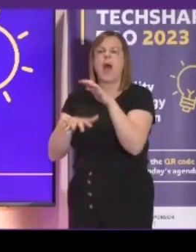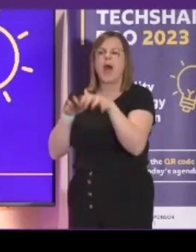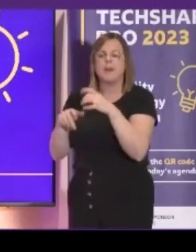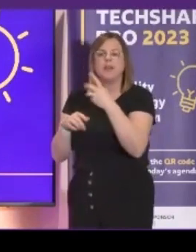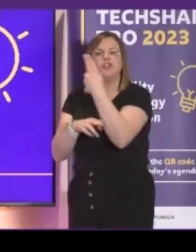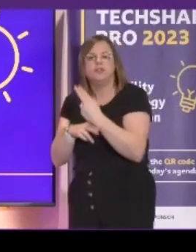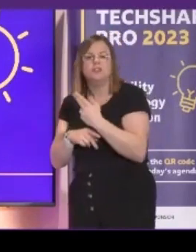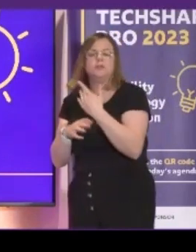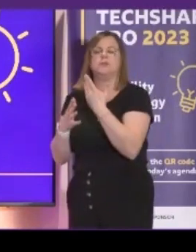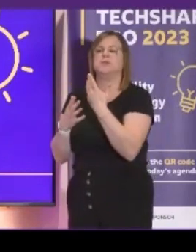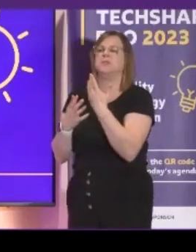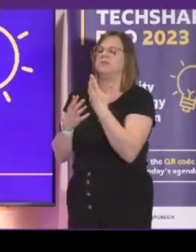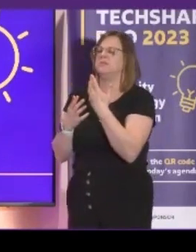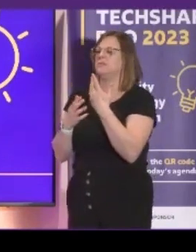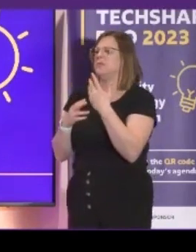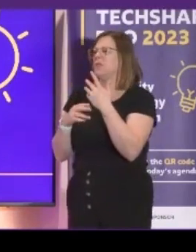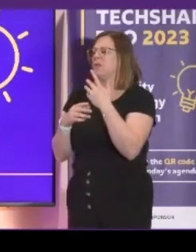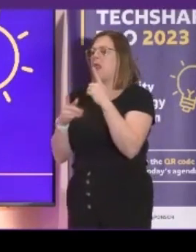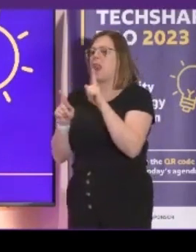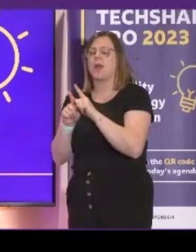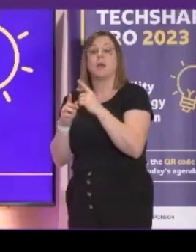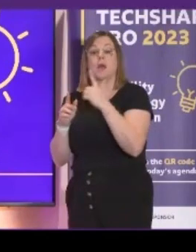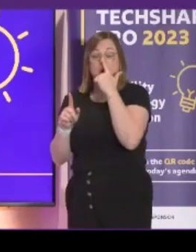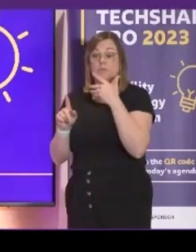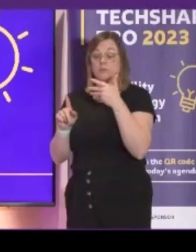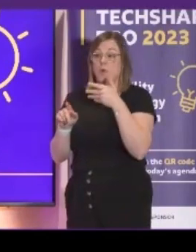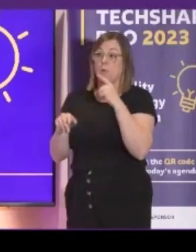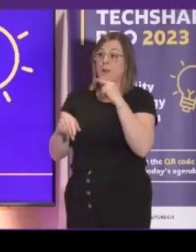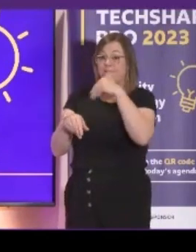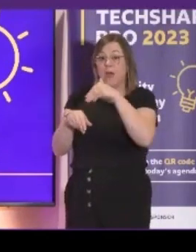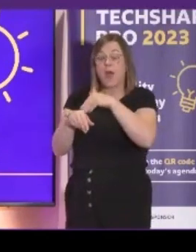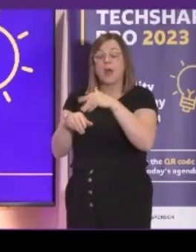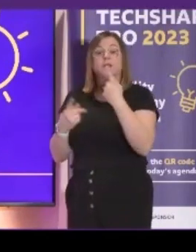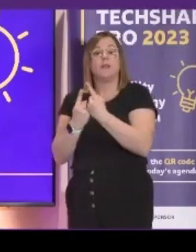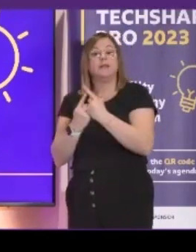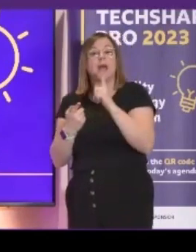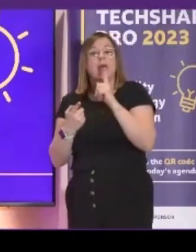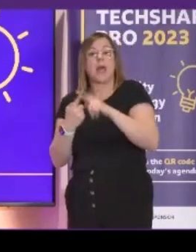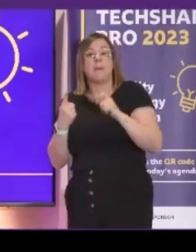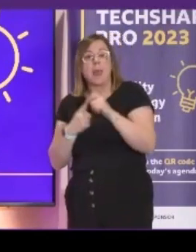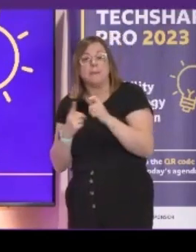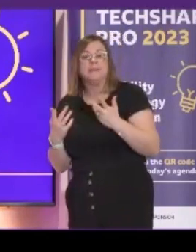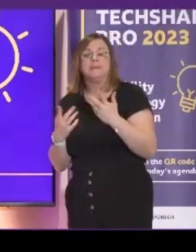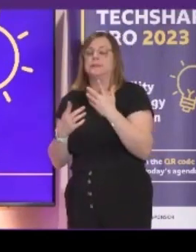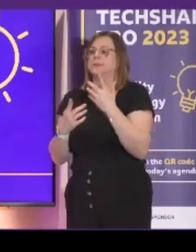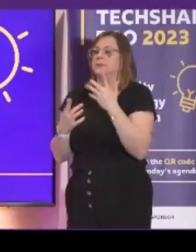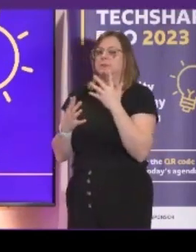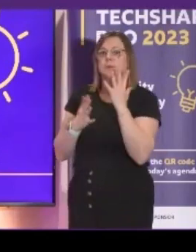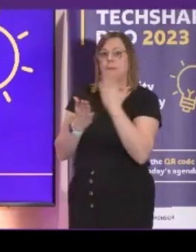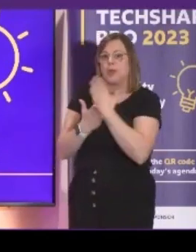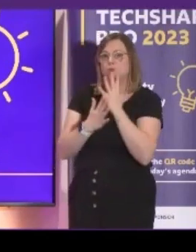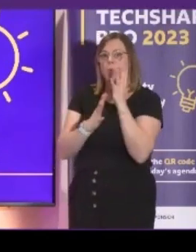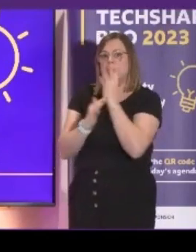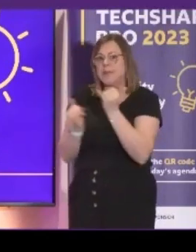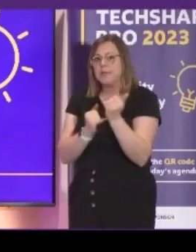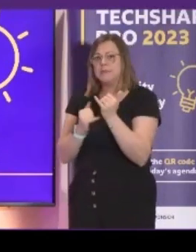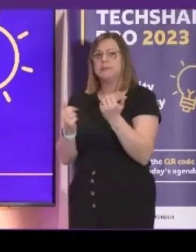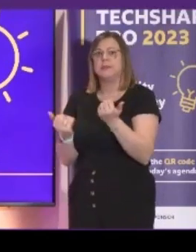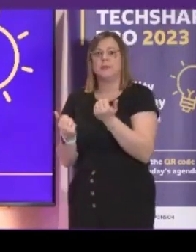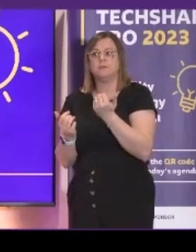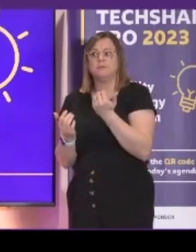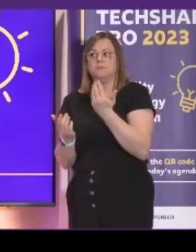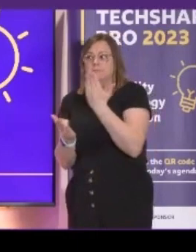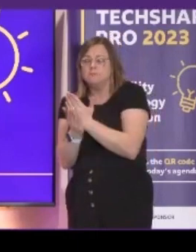take care of things like epilepsy? Is it going to cause a seizure or anything like that? We make sure that testing is done and that they're involved